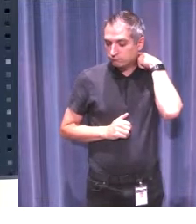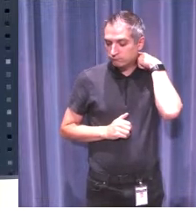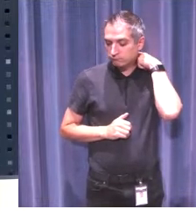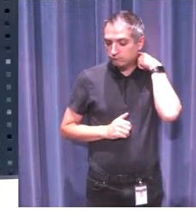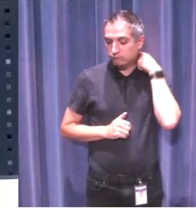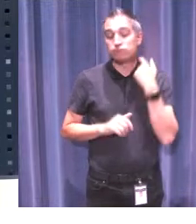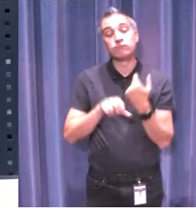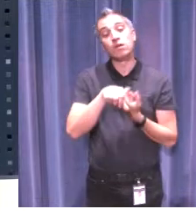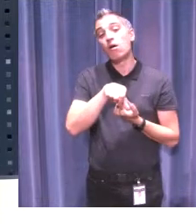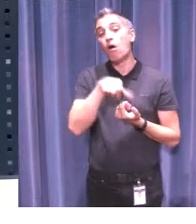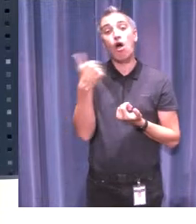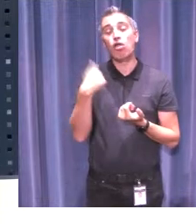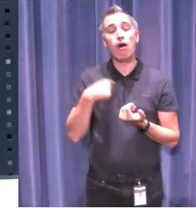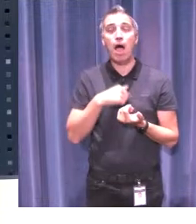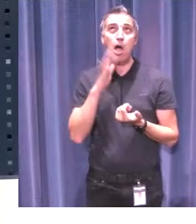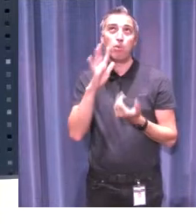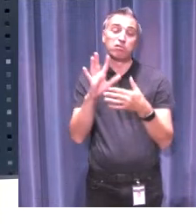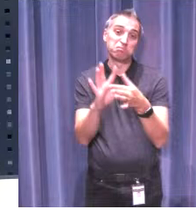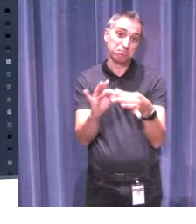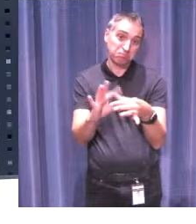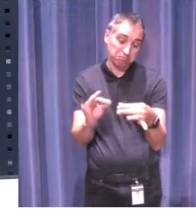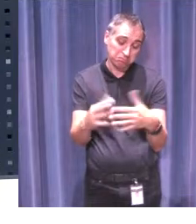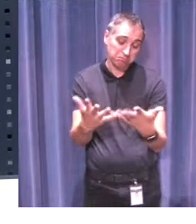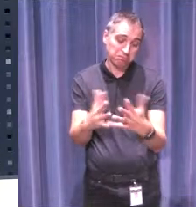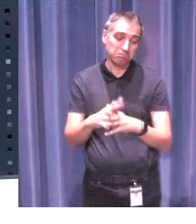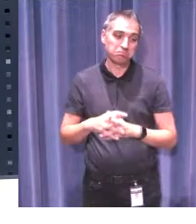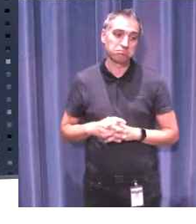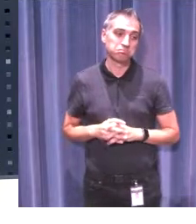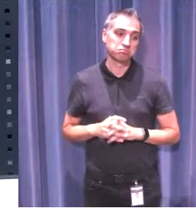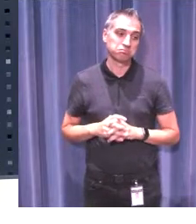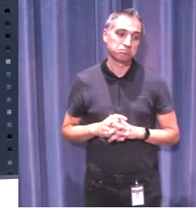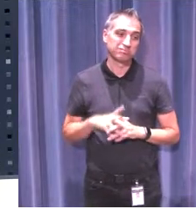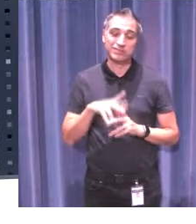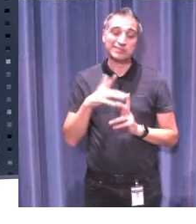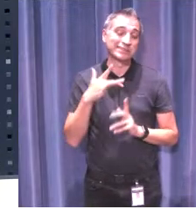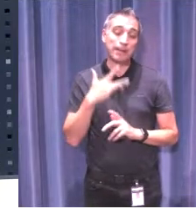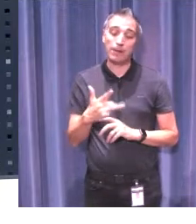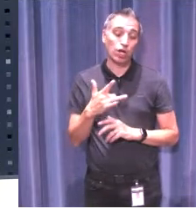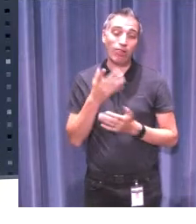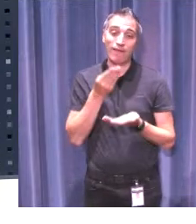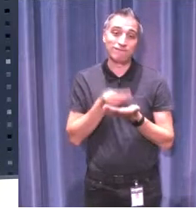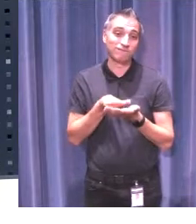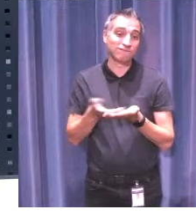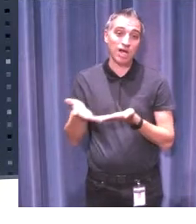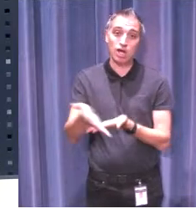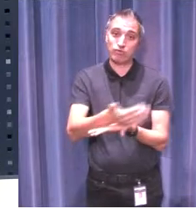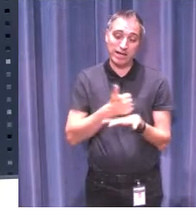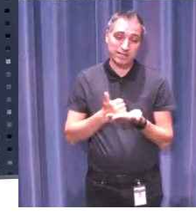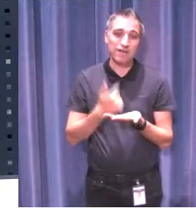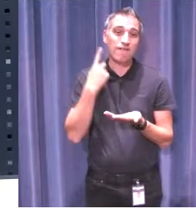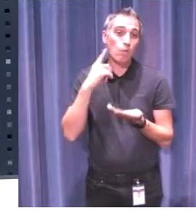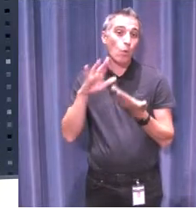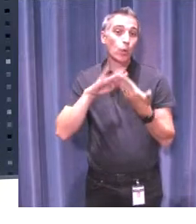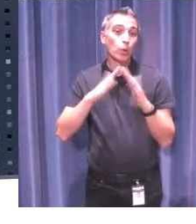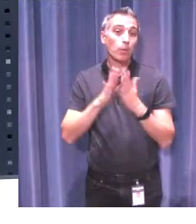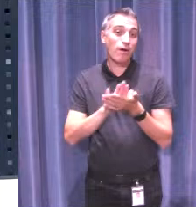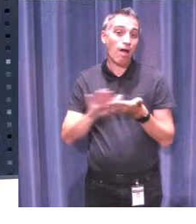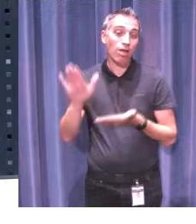that I would say, just in terms of just normal fundraising efforts, particularly for a community